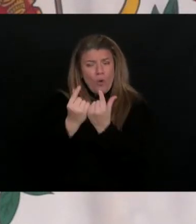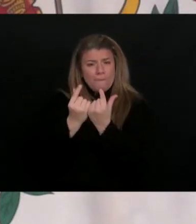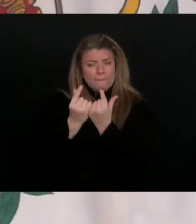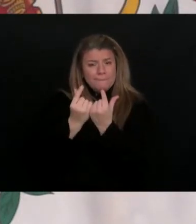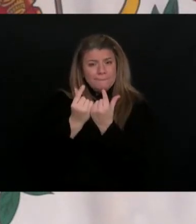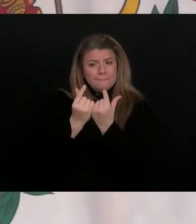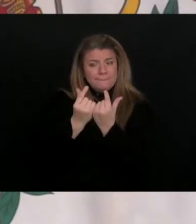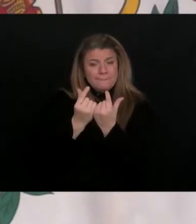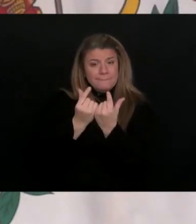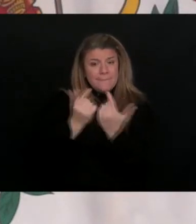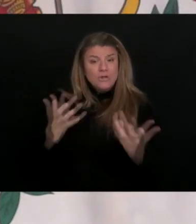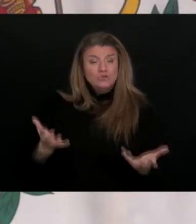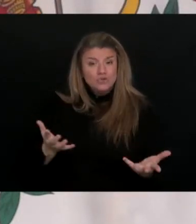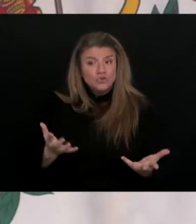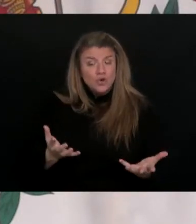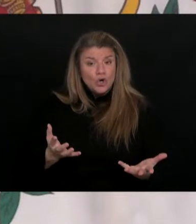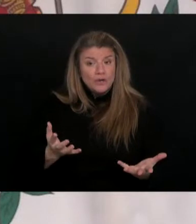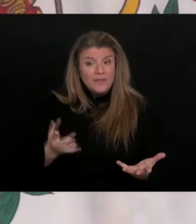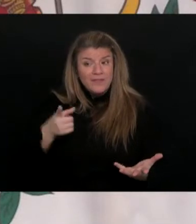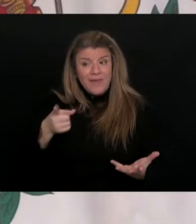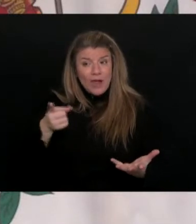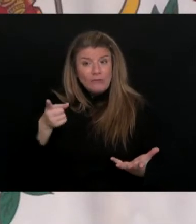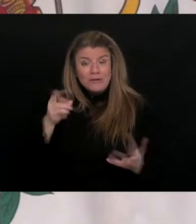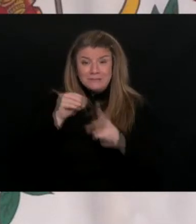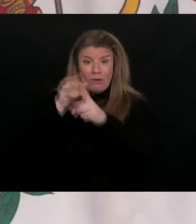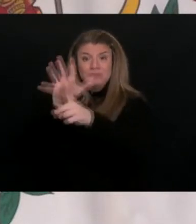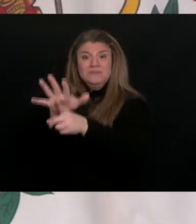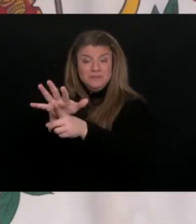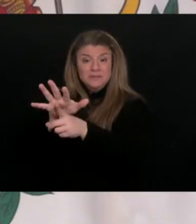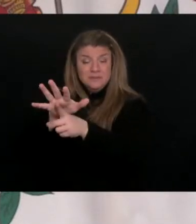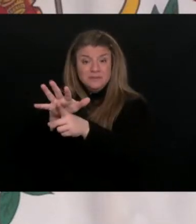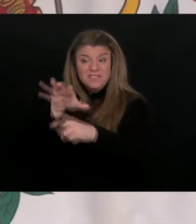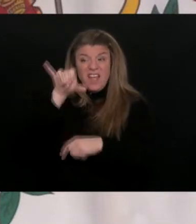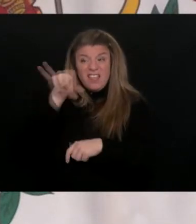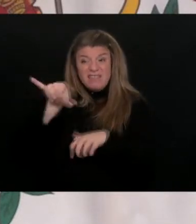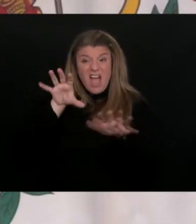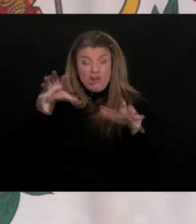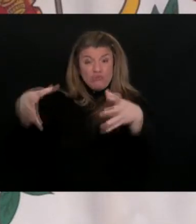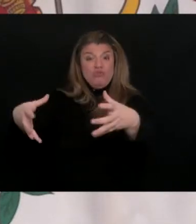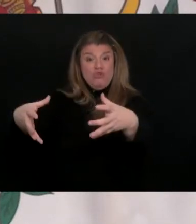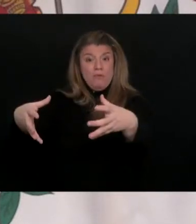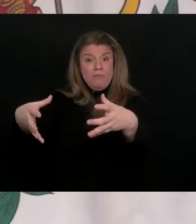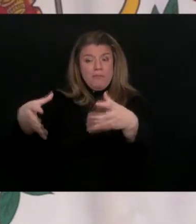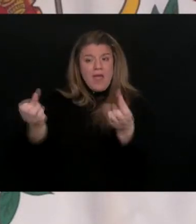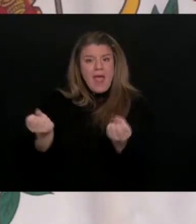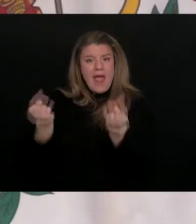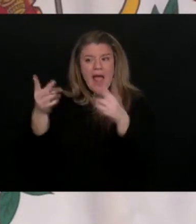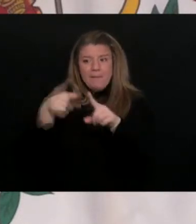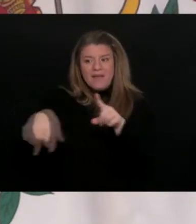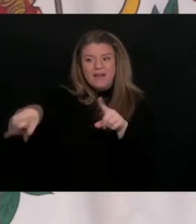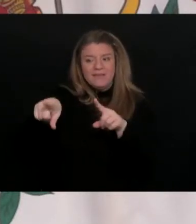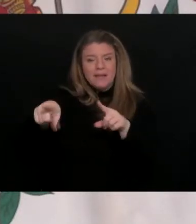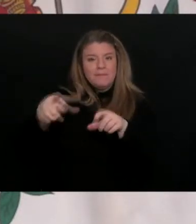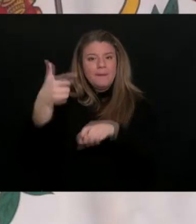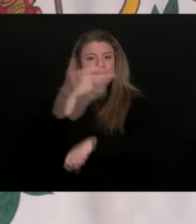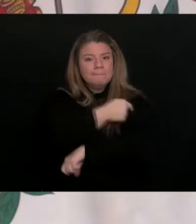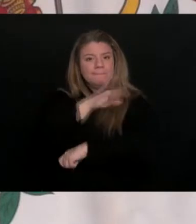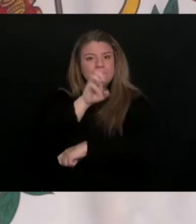are tremendously exposed? Of that group, how many have gotten their booster